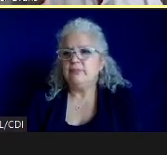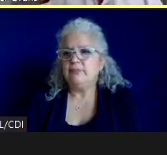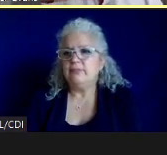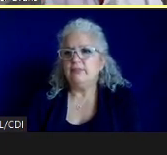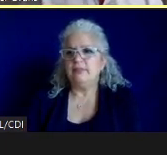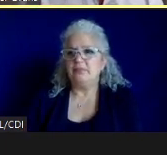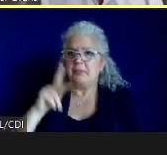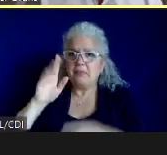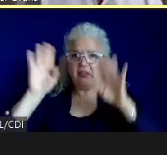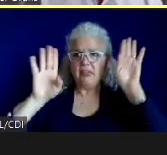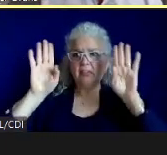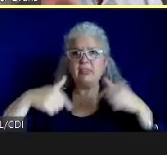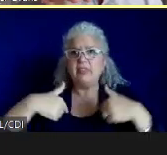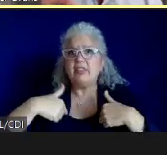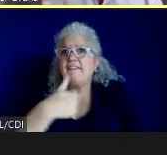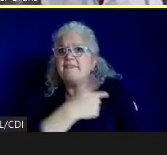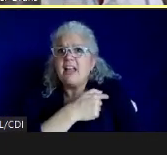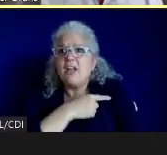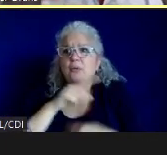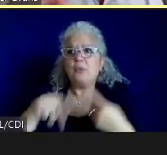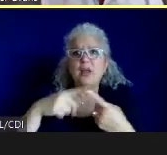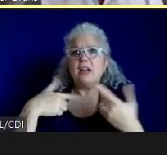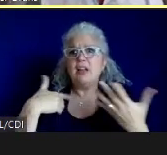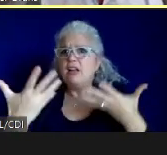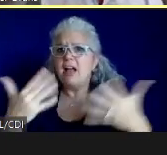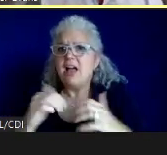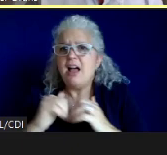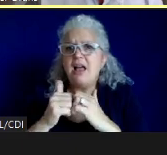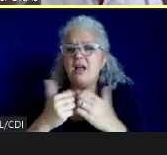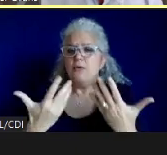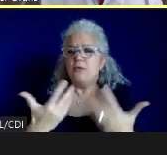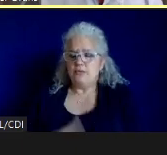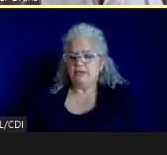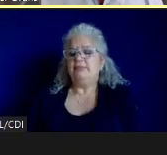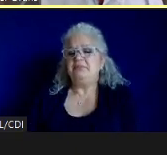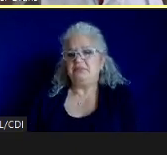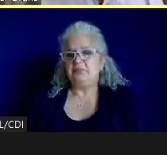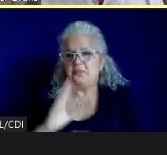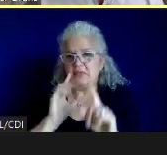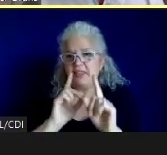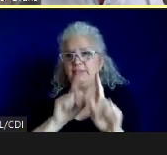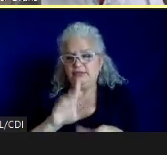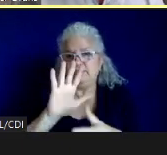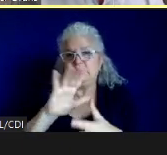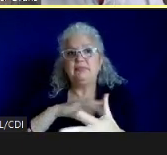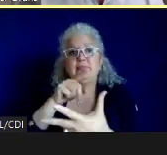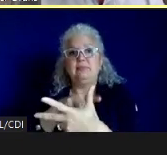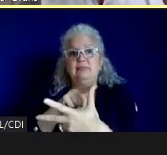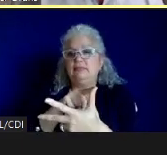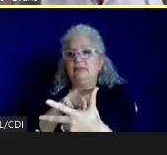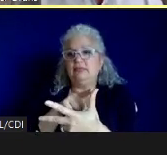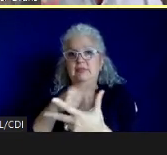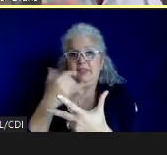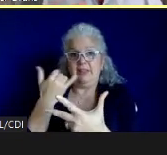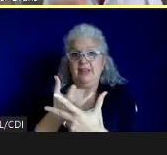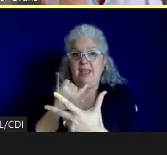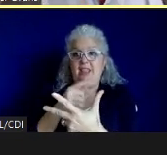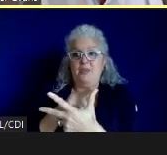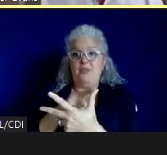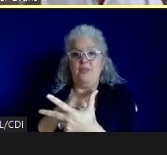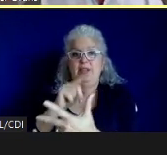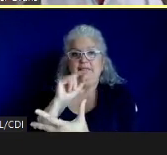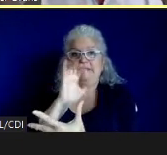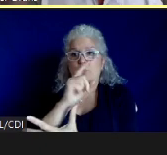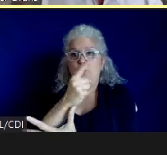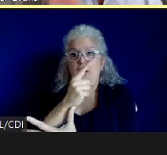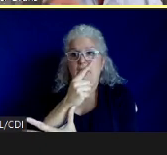So, there's phase 1A, and that's really looking at healthcare workers. So we are, we had, working assiduously on tier